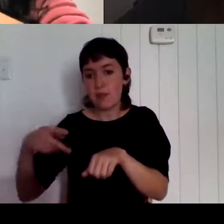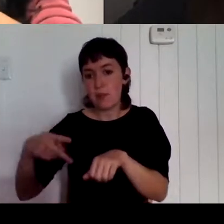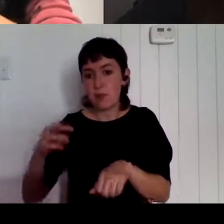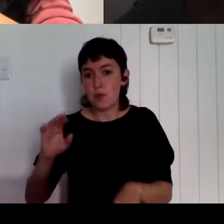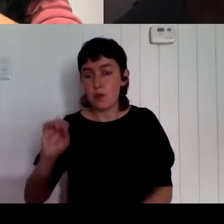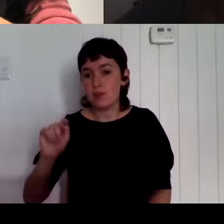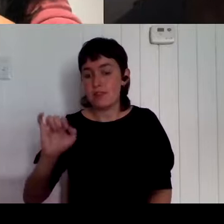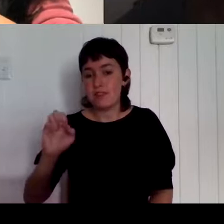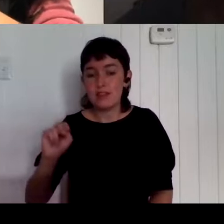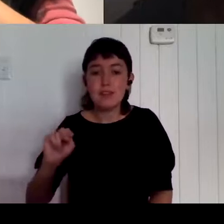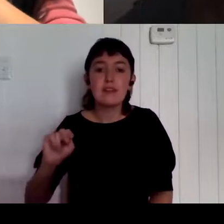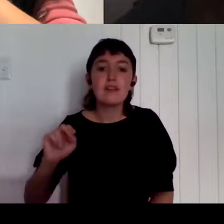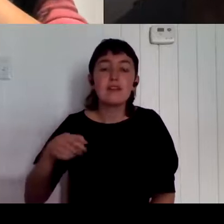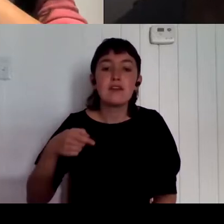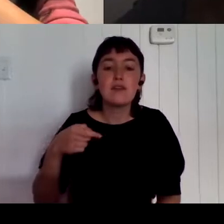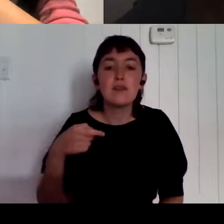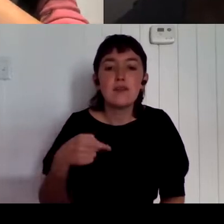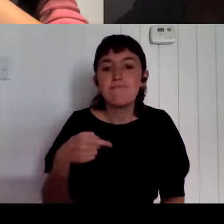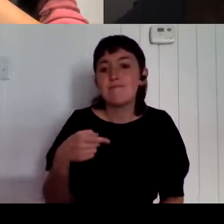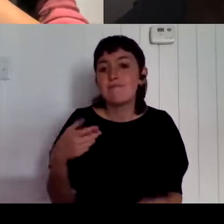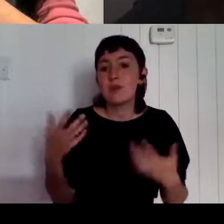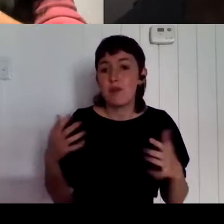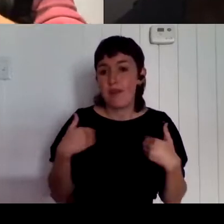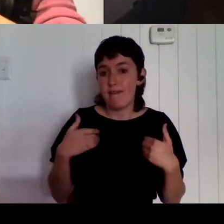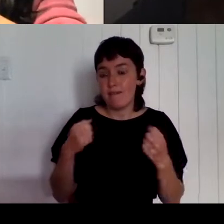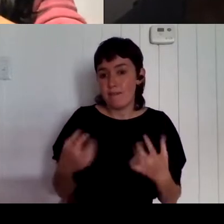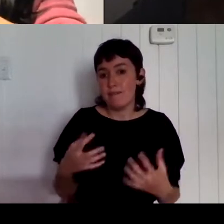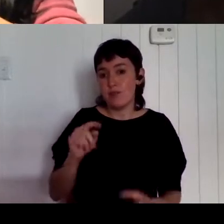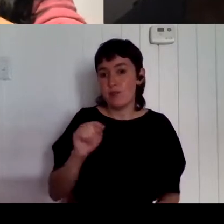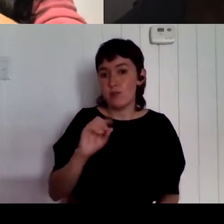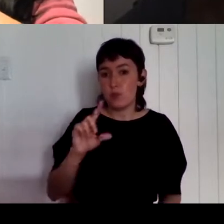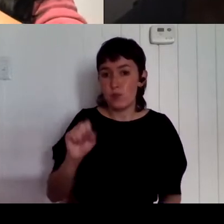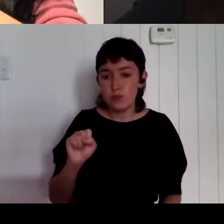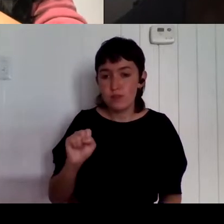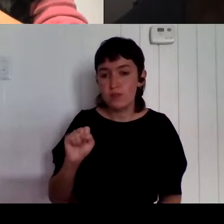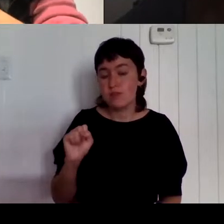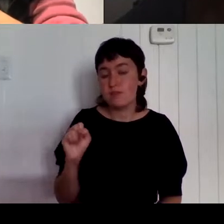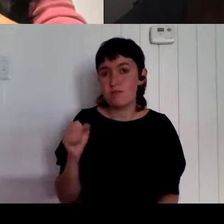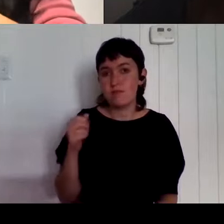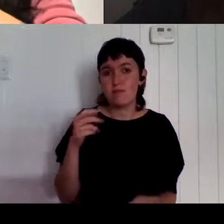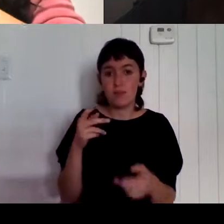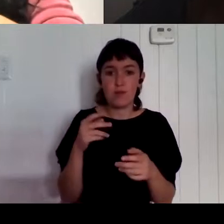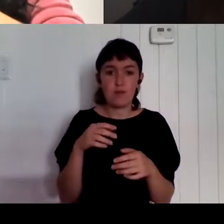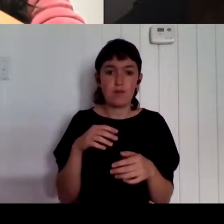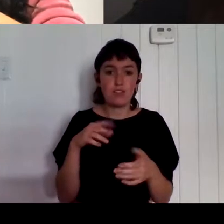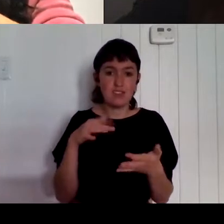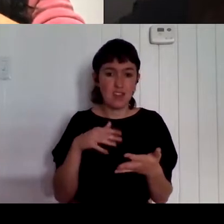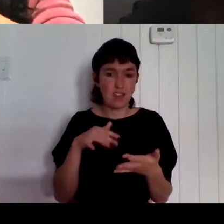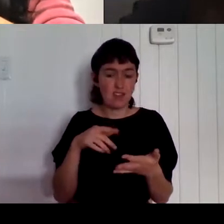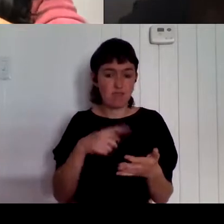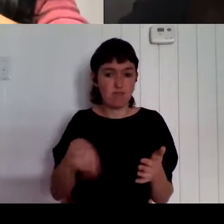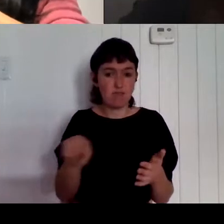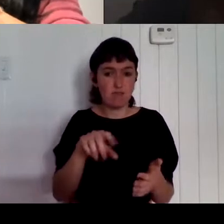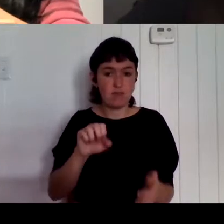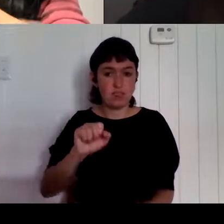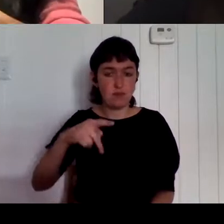to work in these species. On the other hand, that's a studying like five ish species